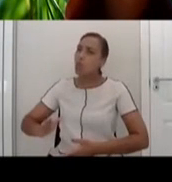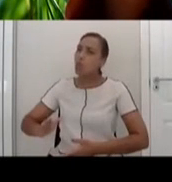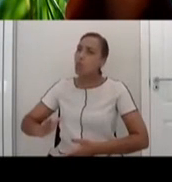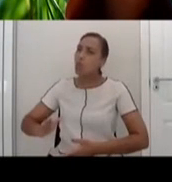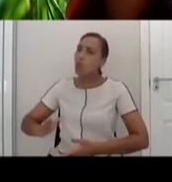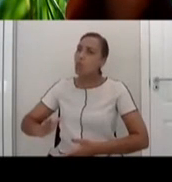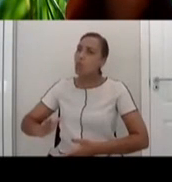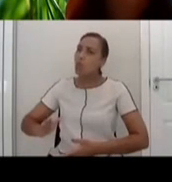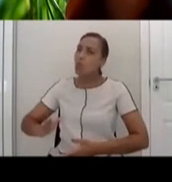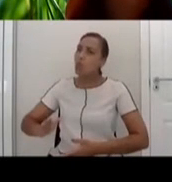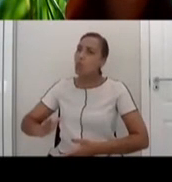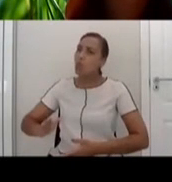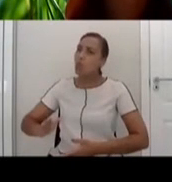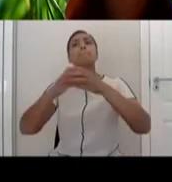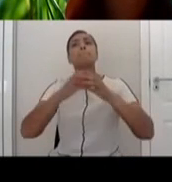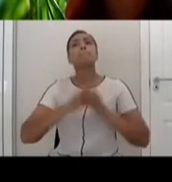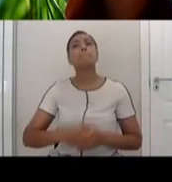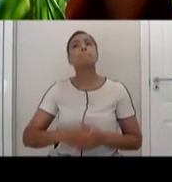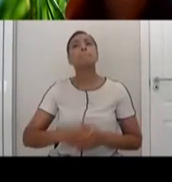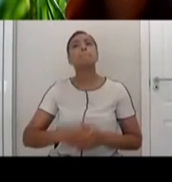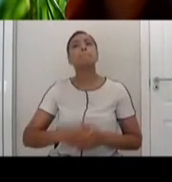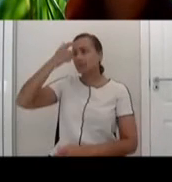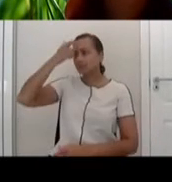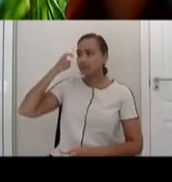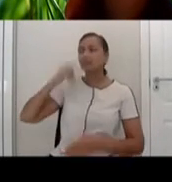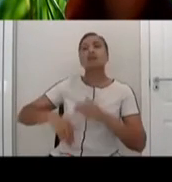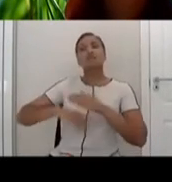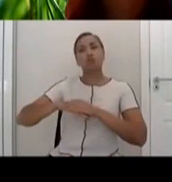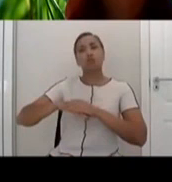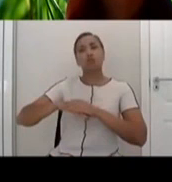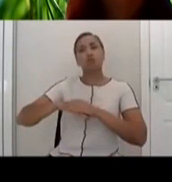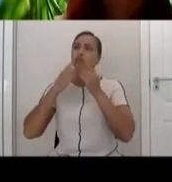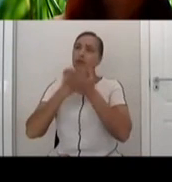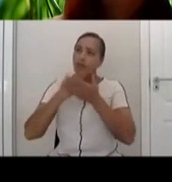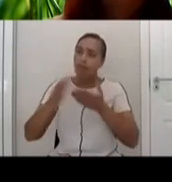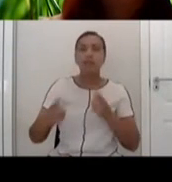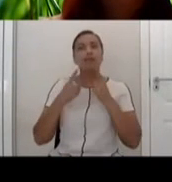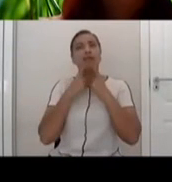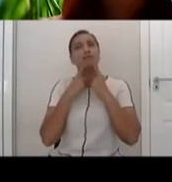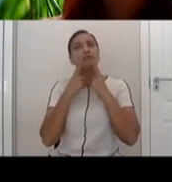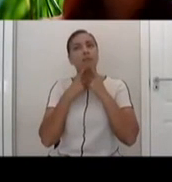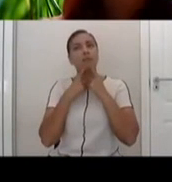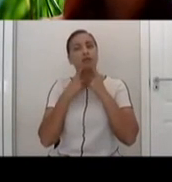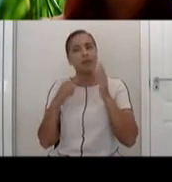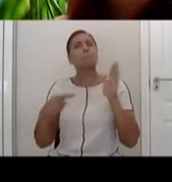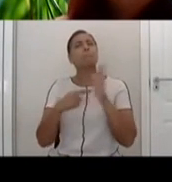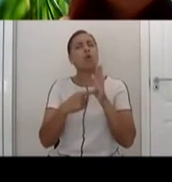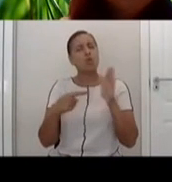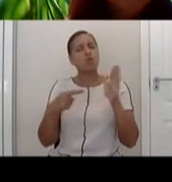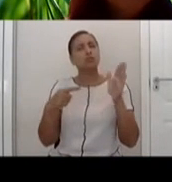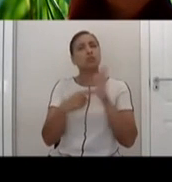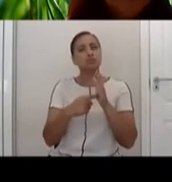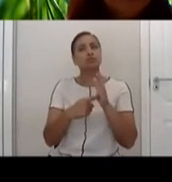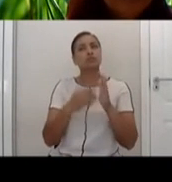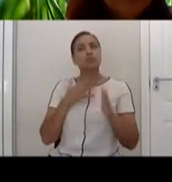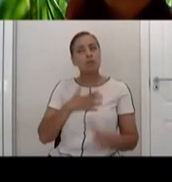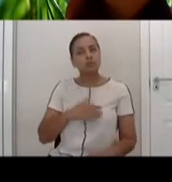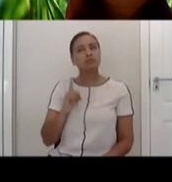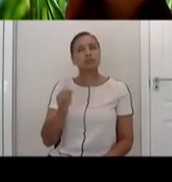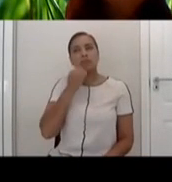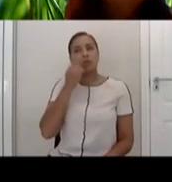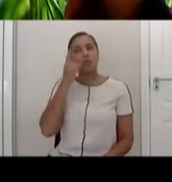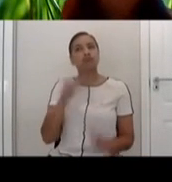groups understand. I think it's really important to make sure that we you know, we make that successful.